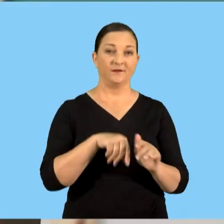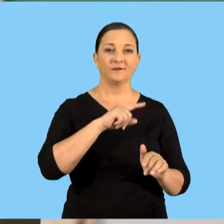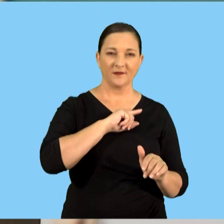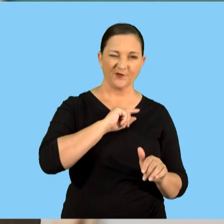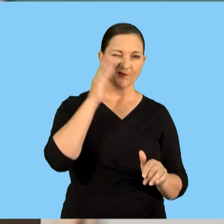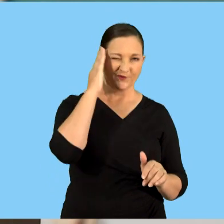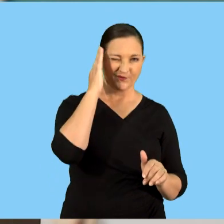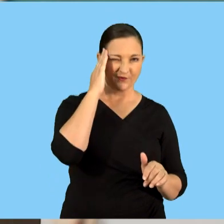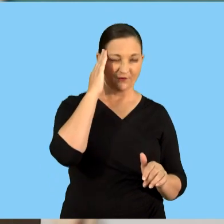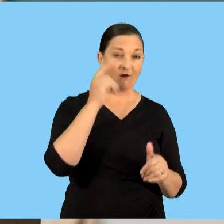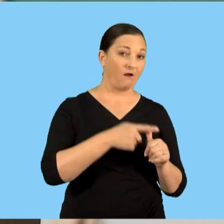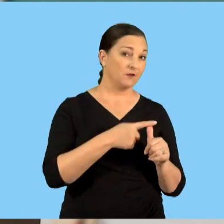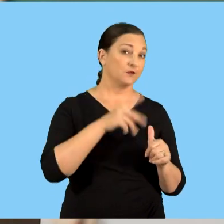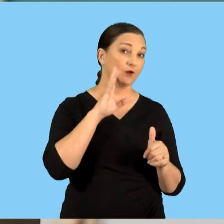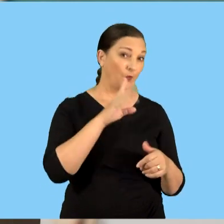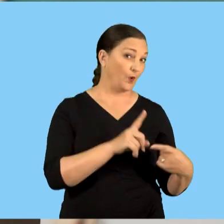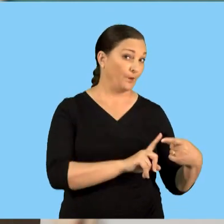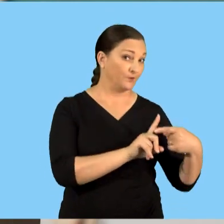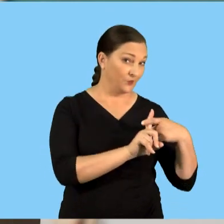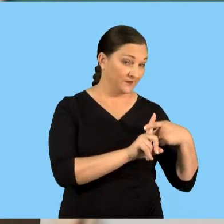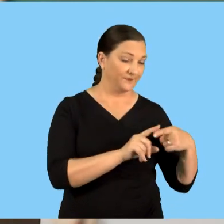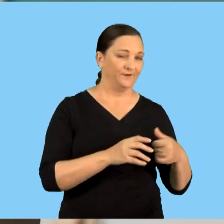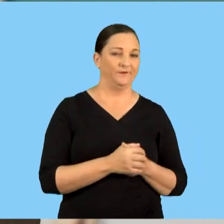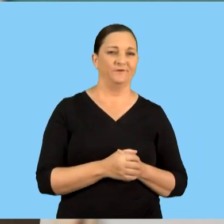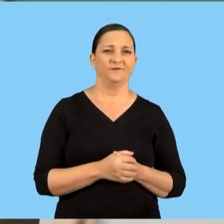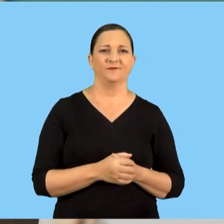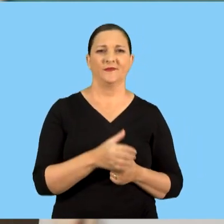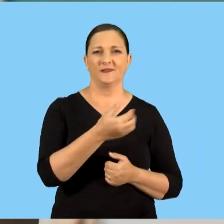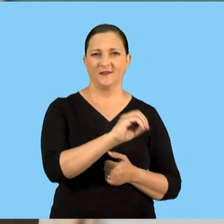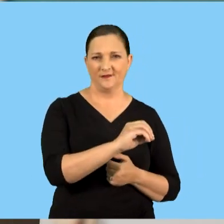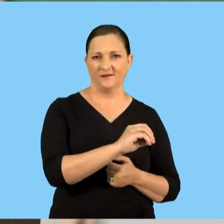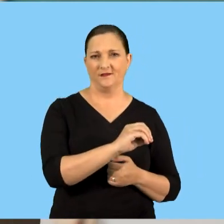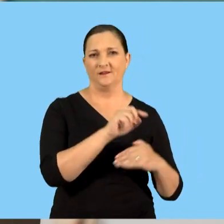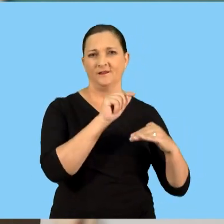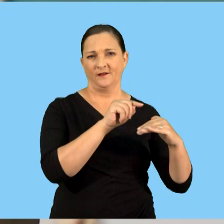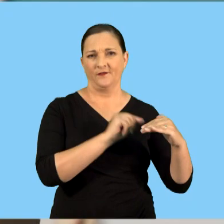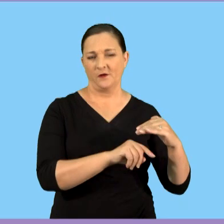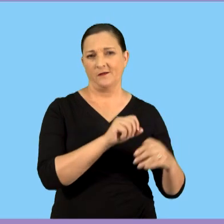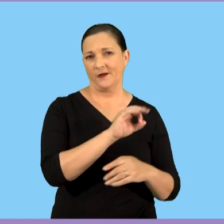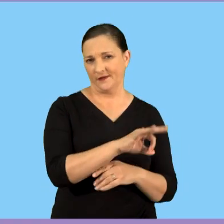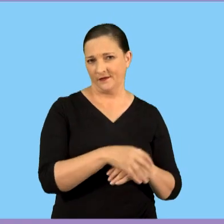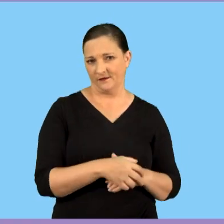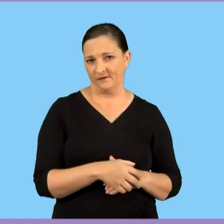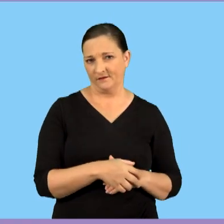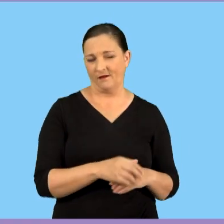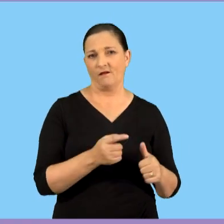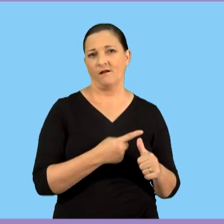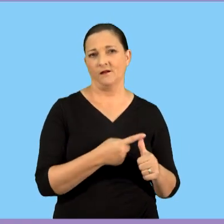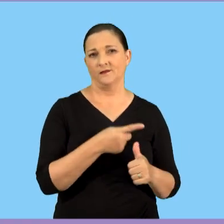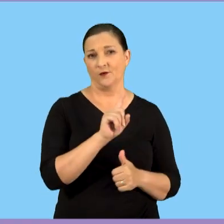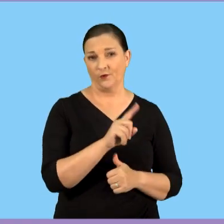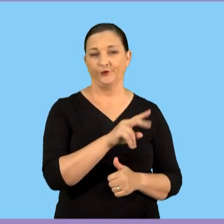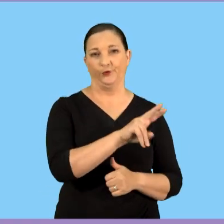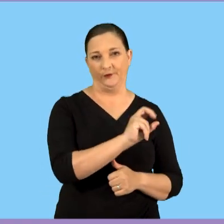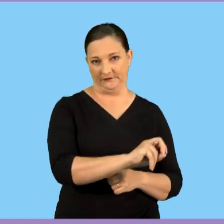answer is going to be a positive value. And when we just divide the natural numbers, that is 60 divided by 3, and that gives